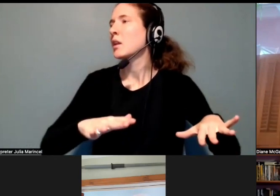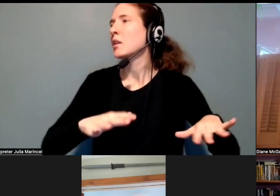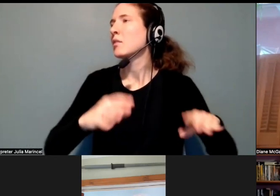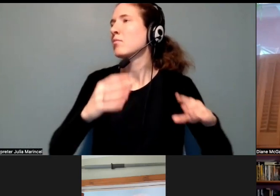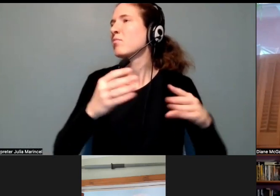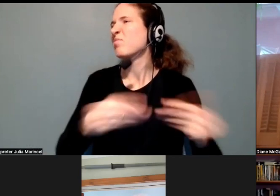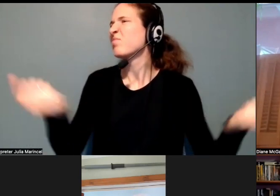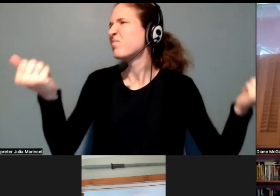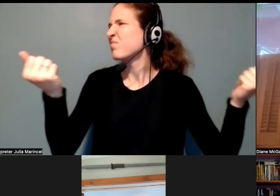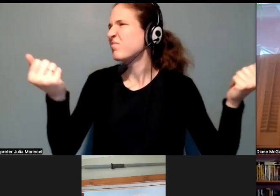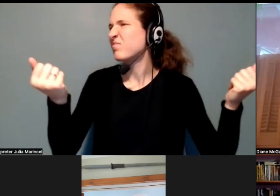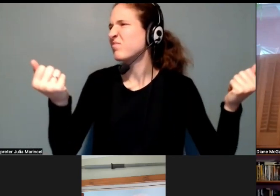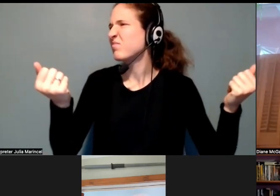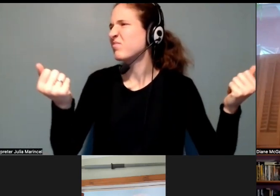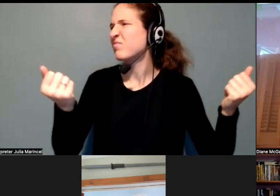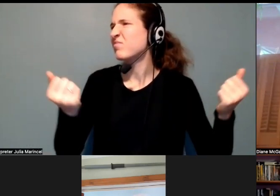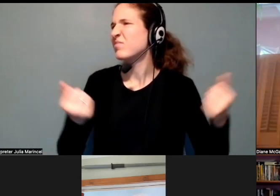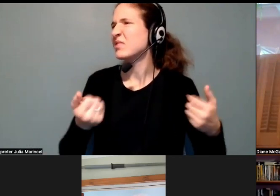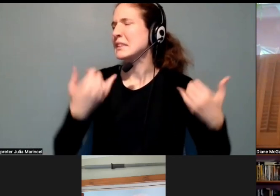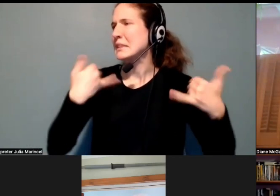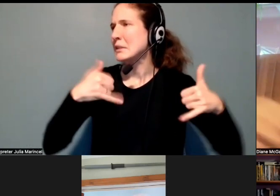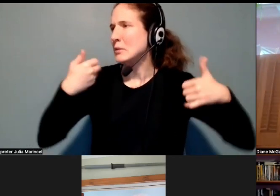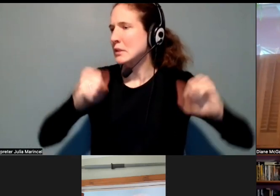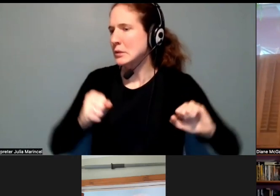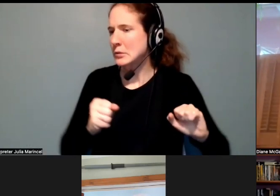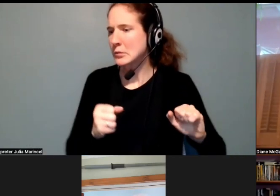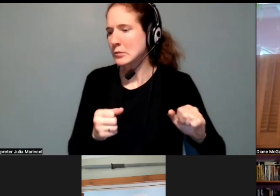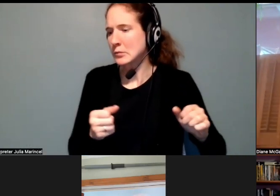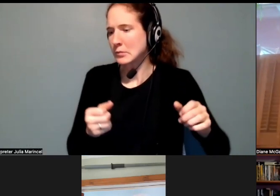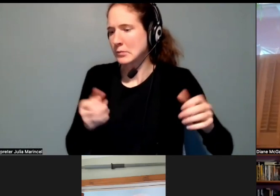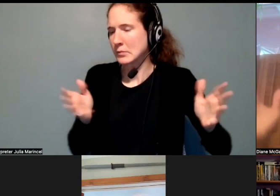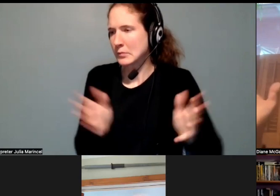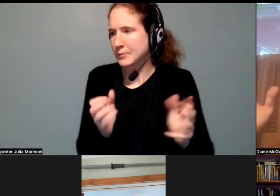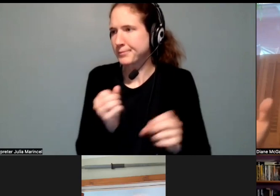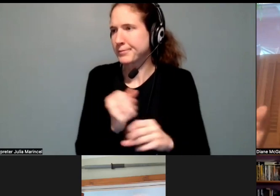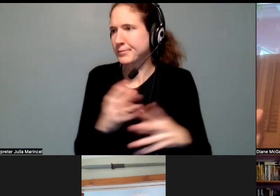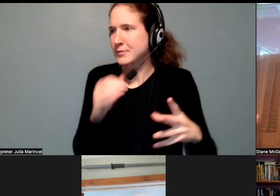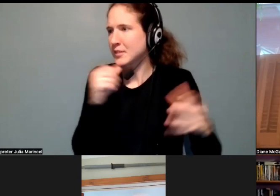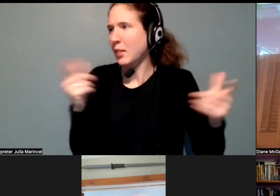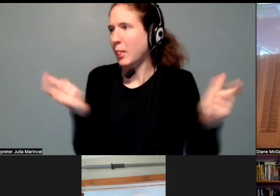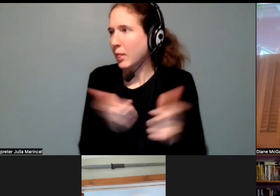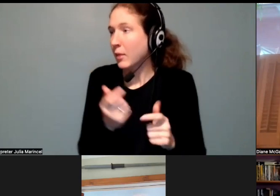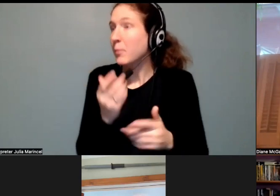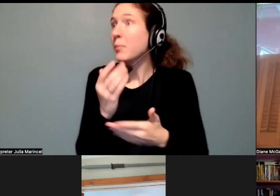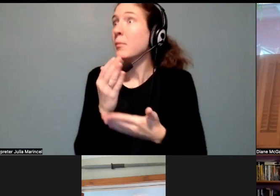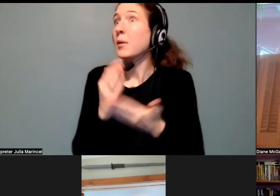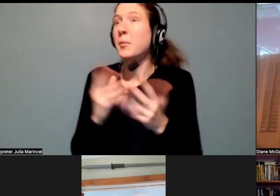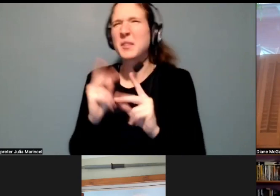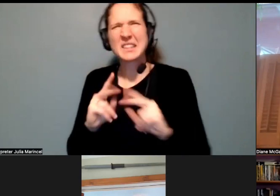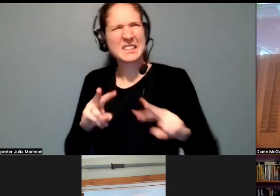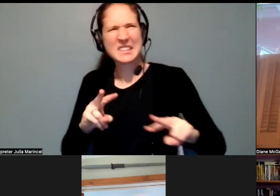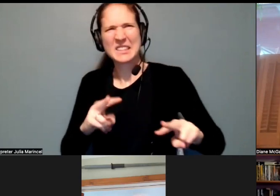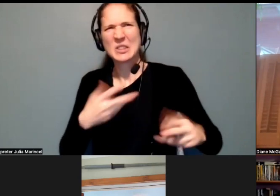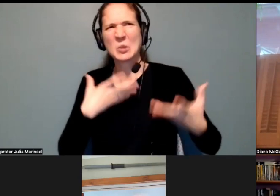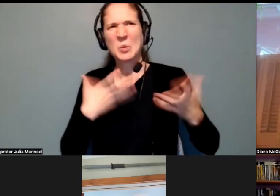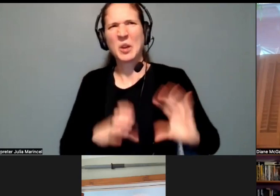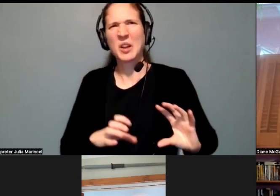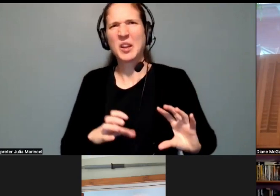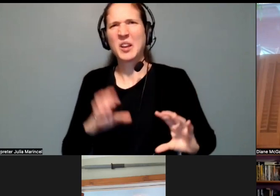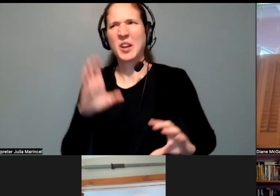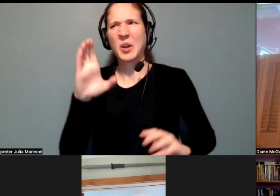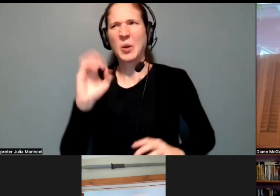still allow them to somehow coexist with us. But on the other side, the people say, get the coyote out of here. I don't want it anymore. And